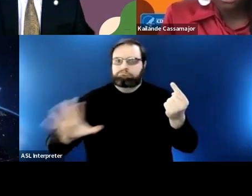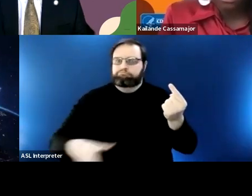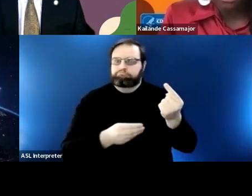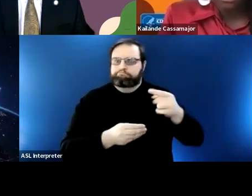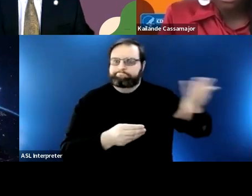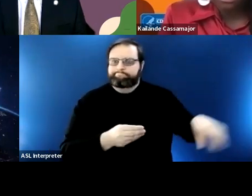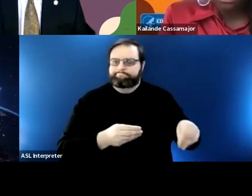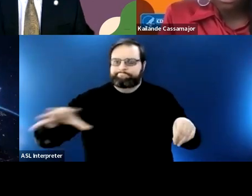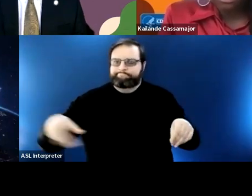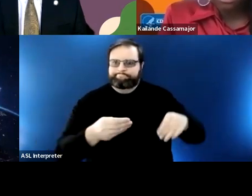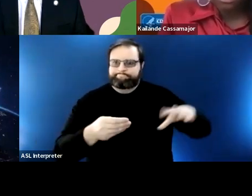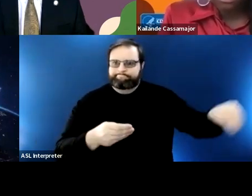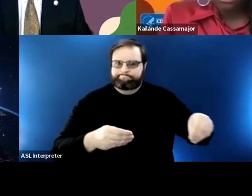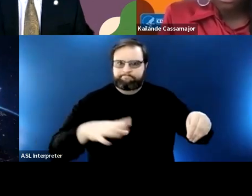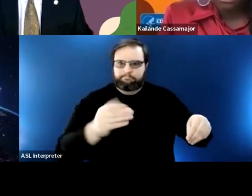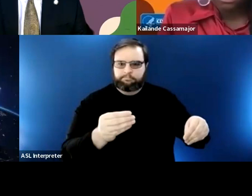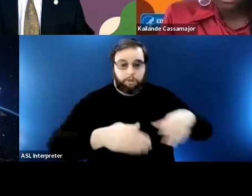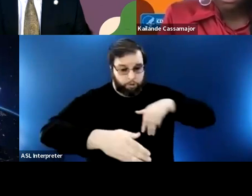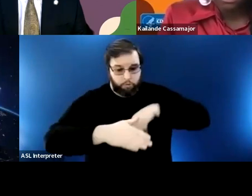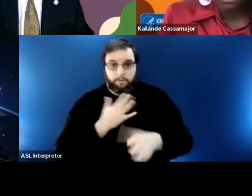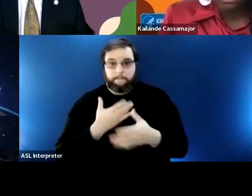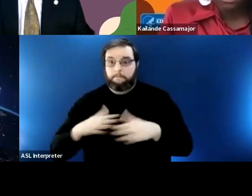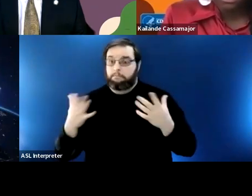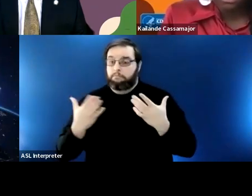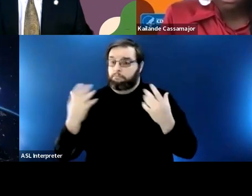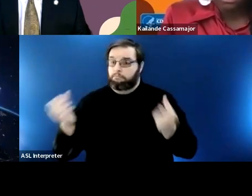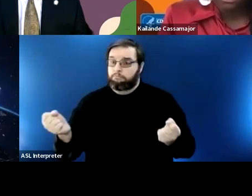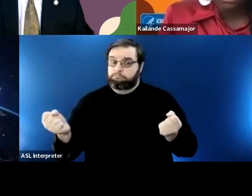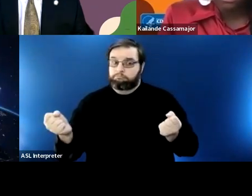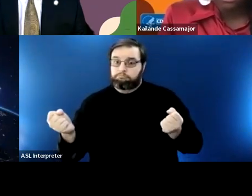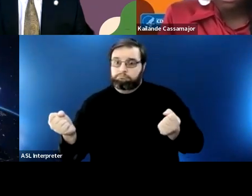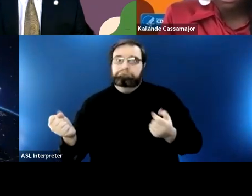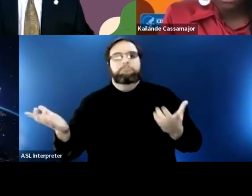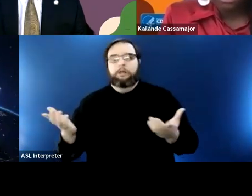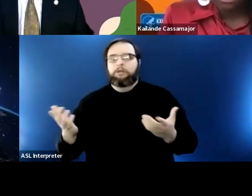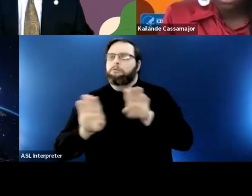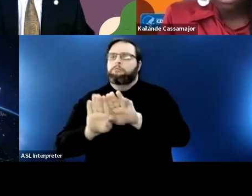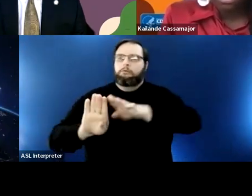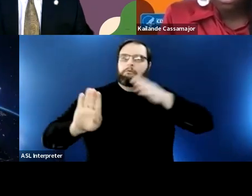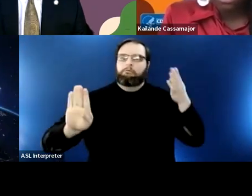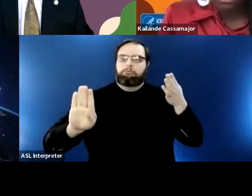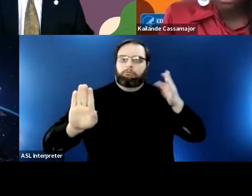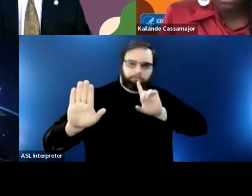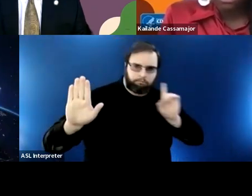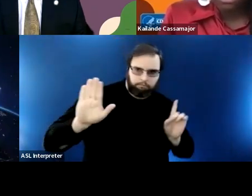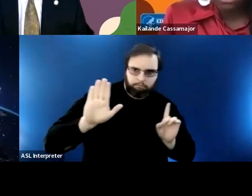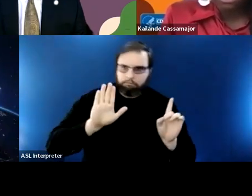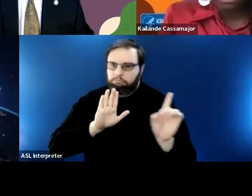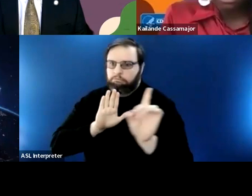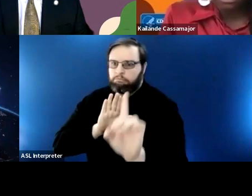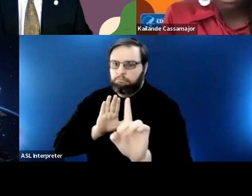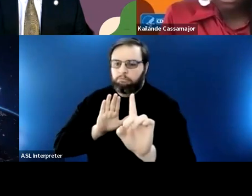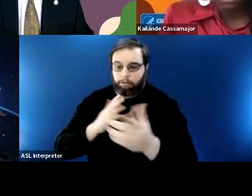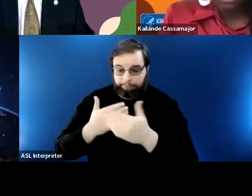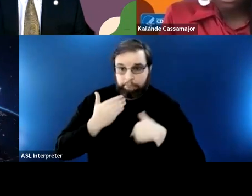That even when you go into public health, mm-hmm. You're just going through a door. And what is beyond the door is